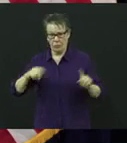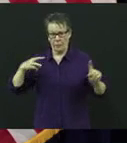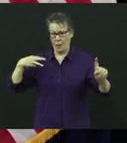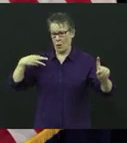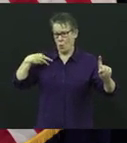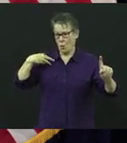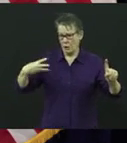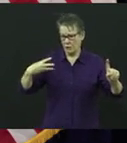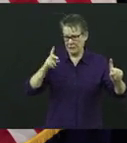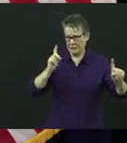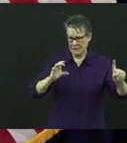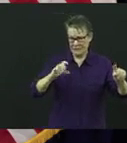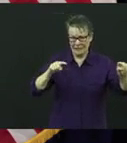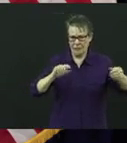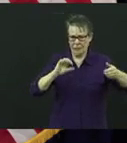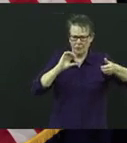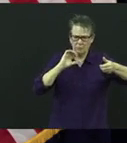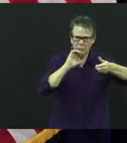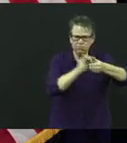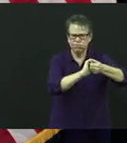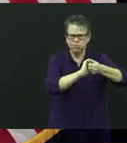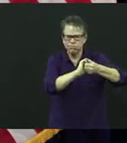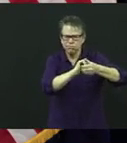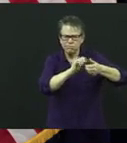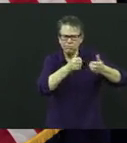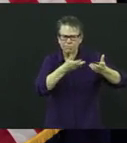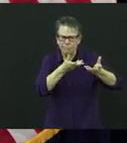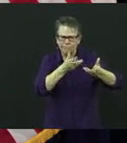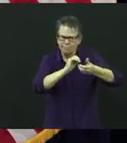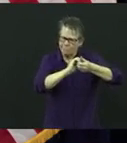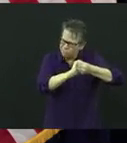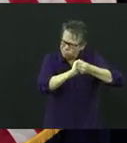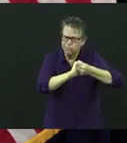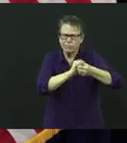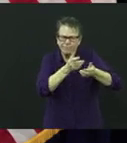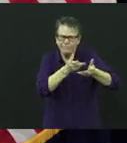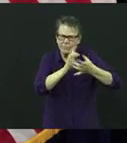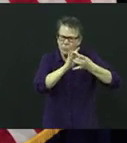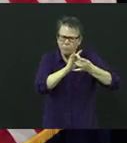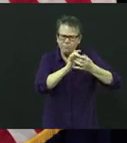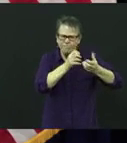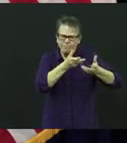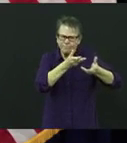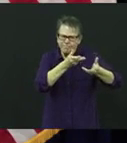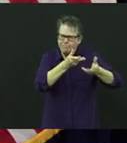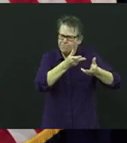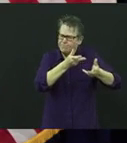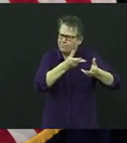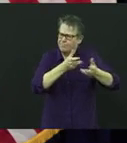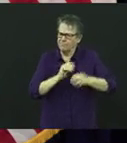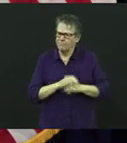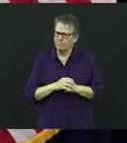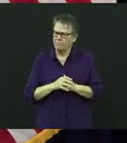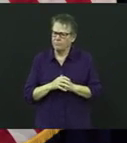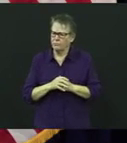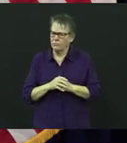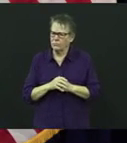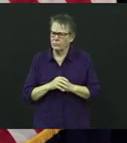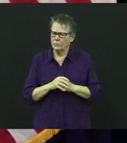a recent example, a today example. We've been informed by PSE&G that it will be making a donation of